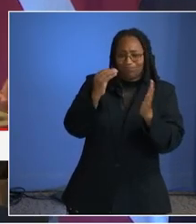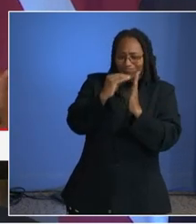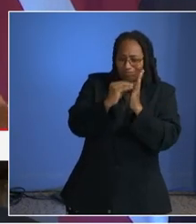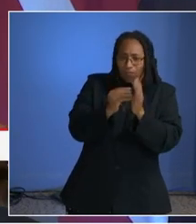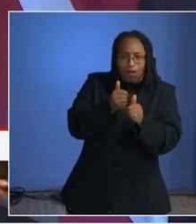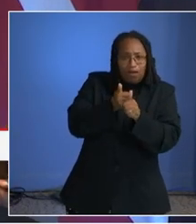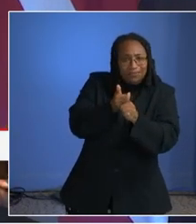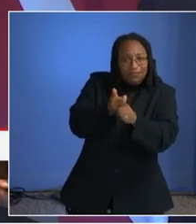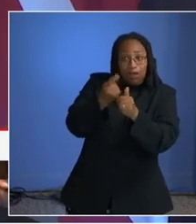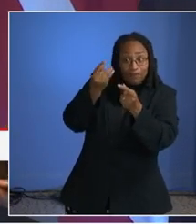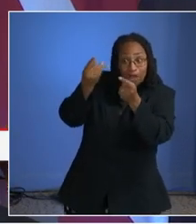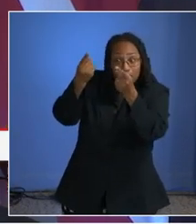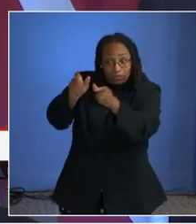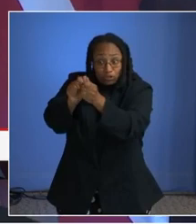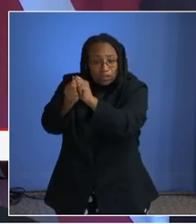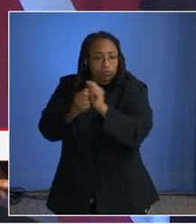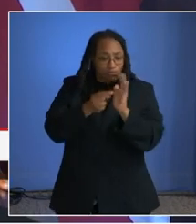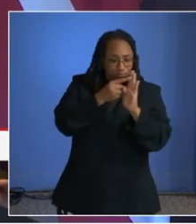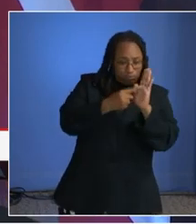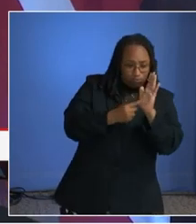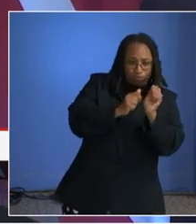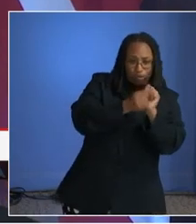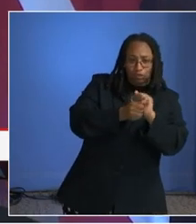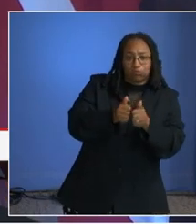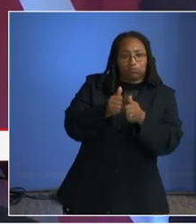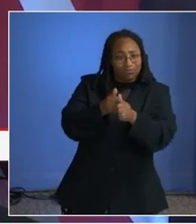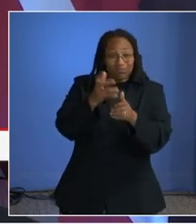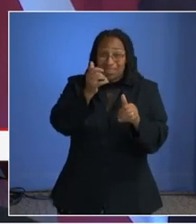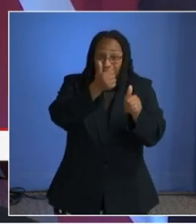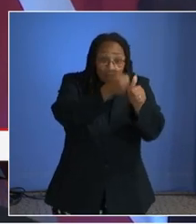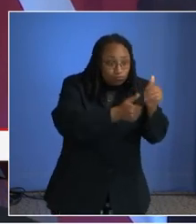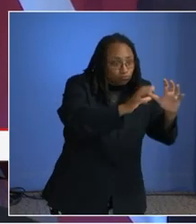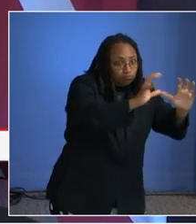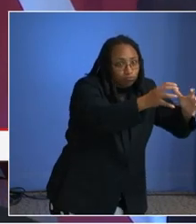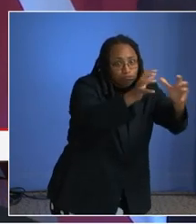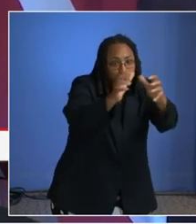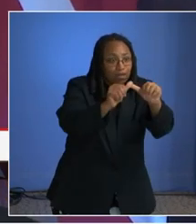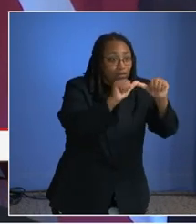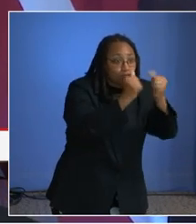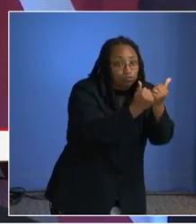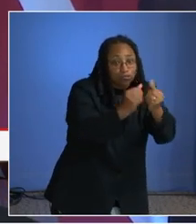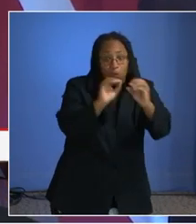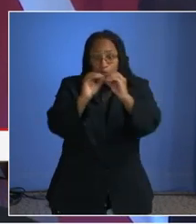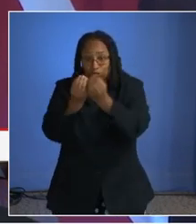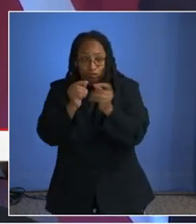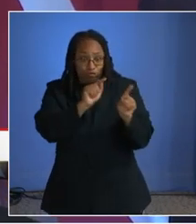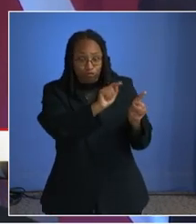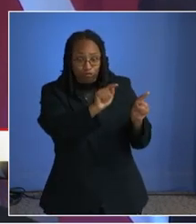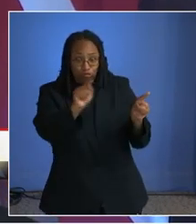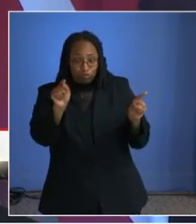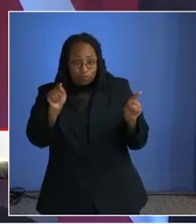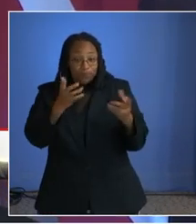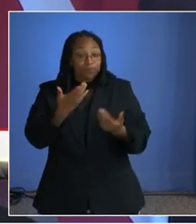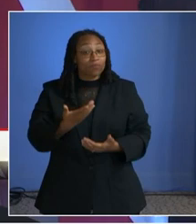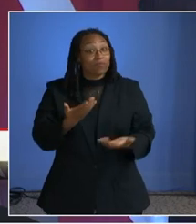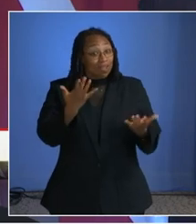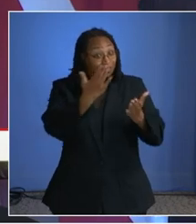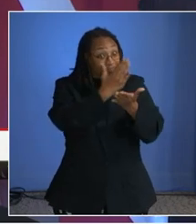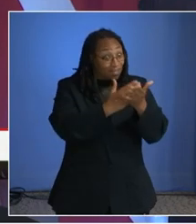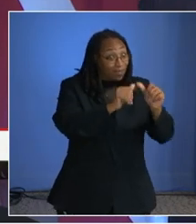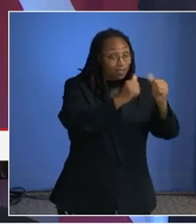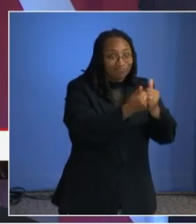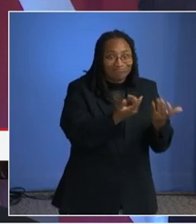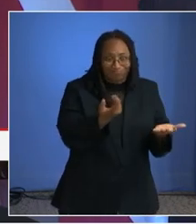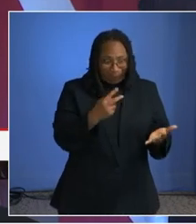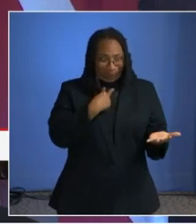of the different agencies, some of which I control, others I don't, endeavor to get a system that